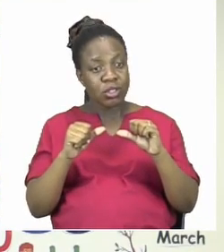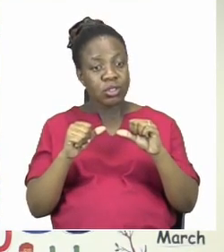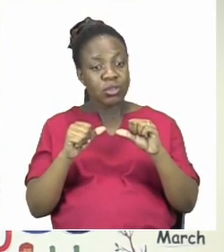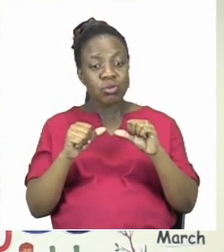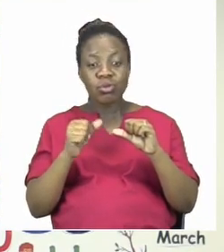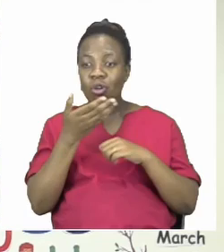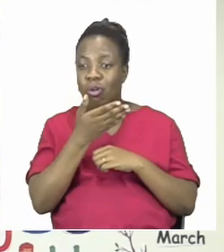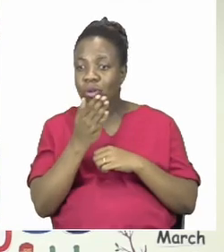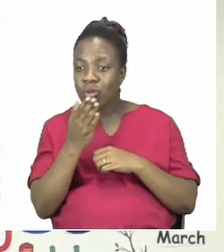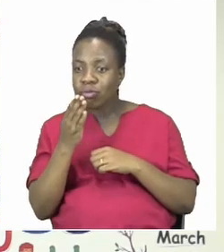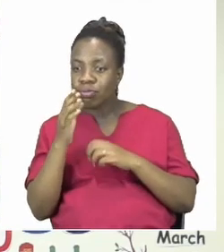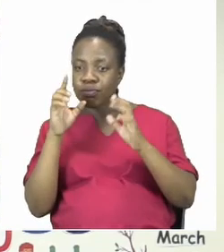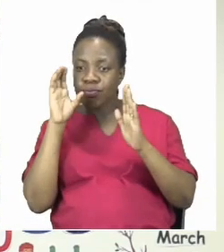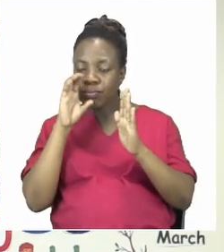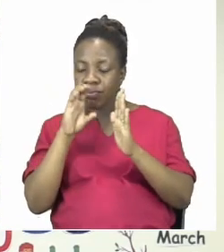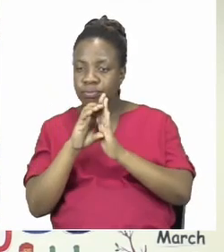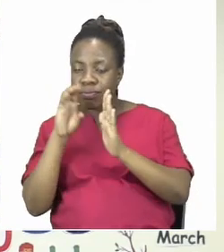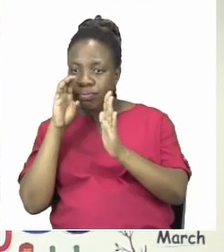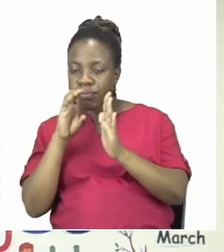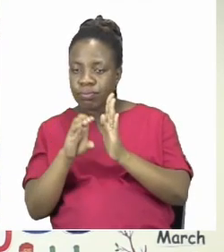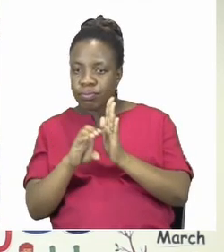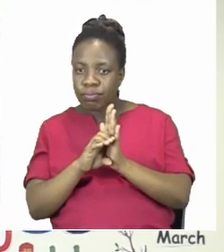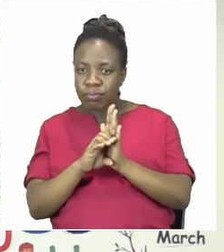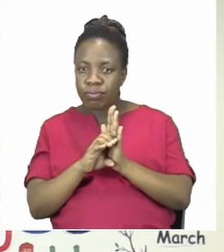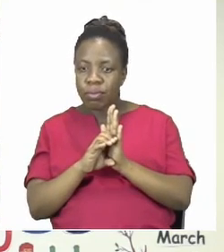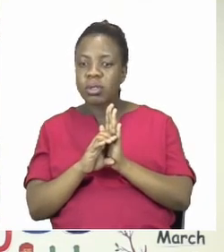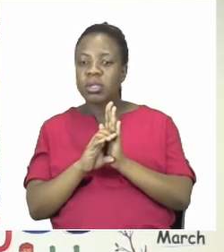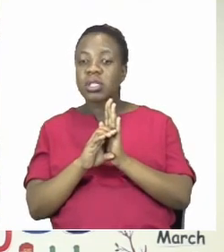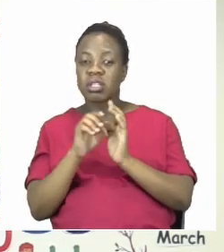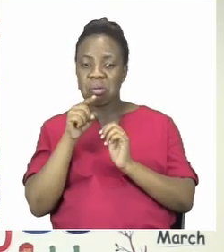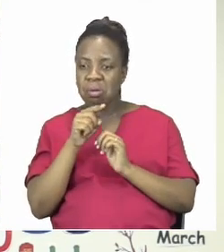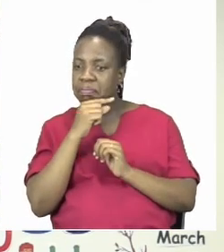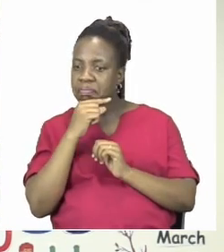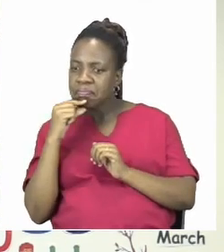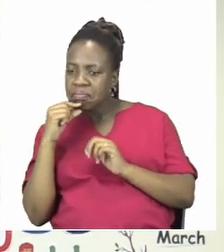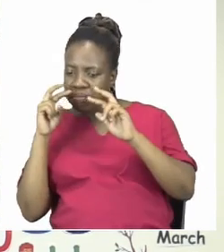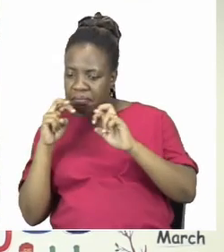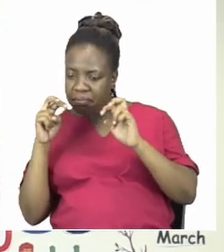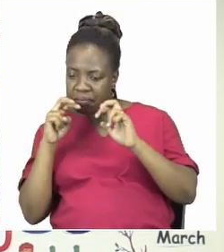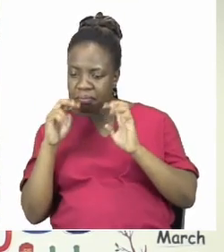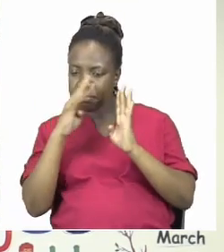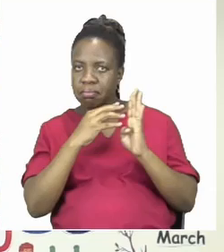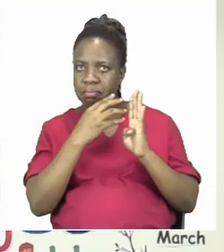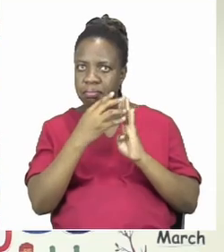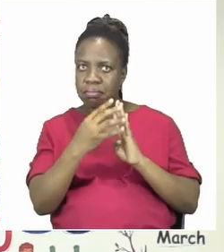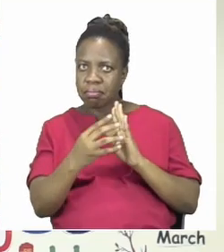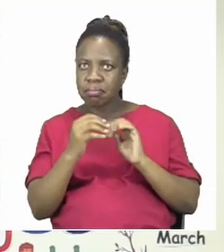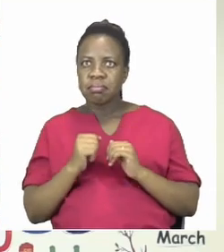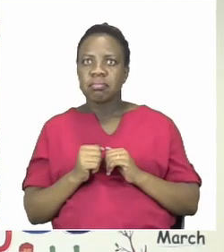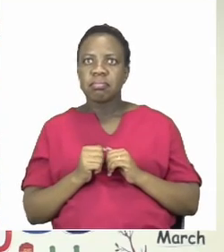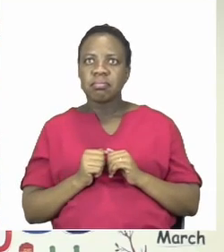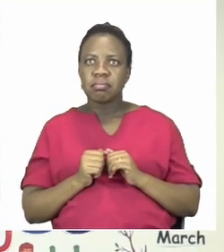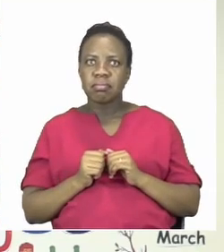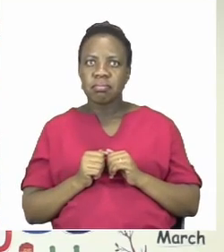pictures, and then you must go ahead and try and find them in your word search. Now before you continue with your word search, let's quickly have a